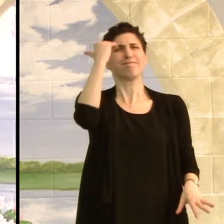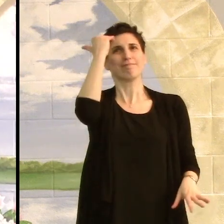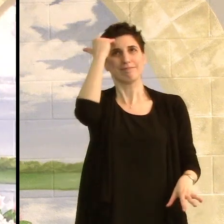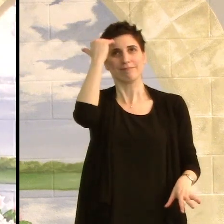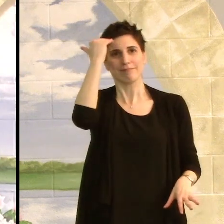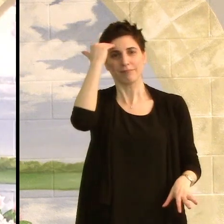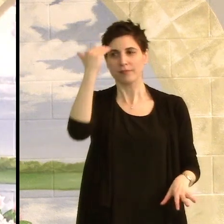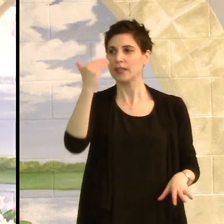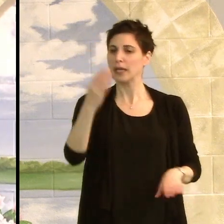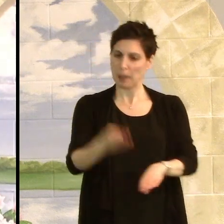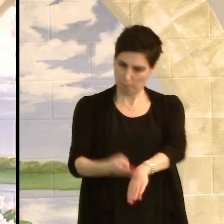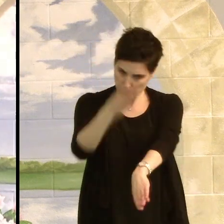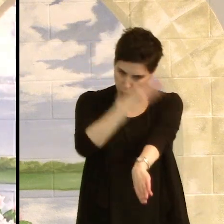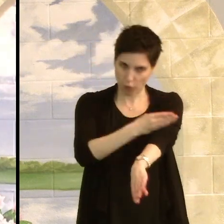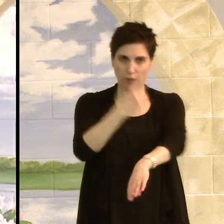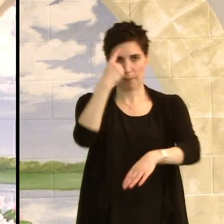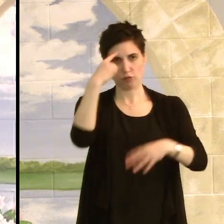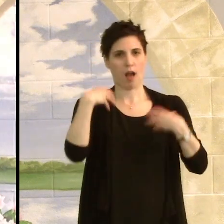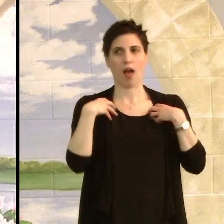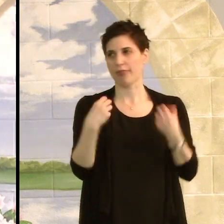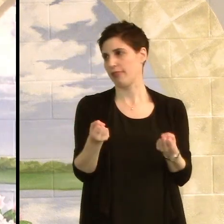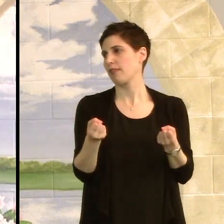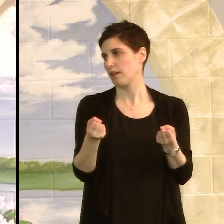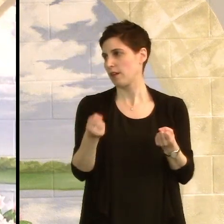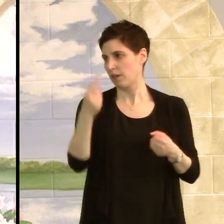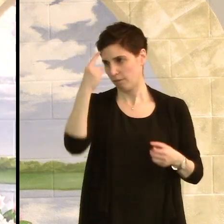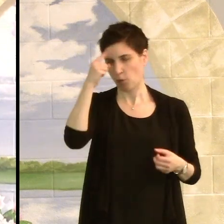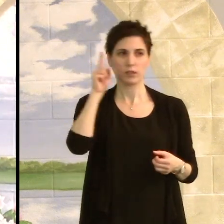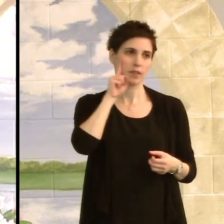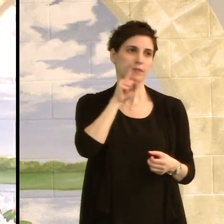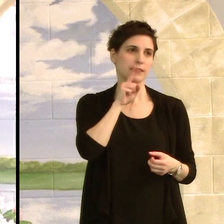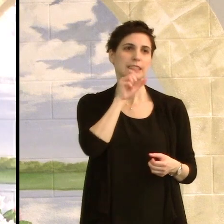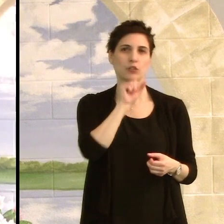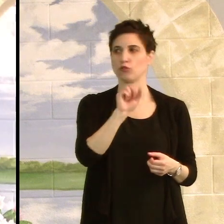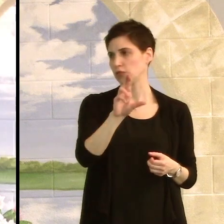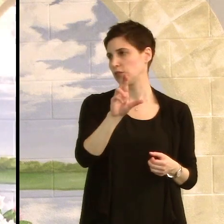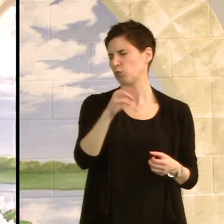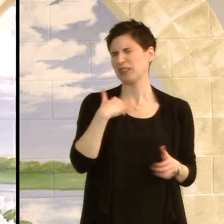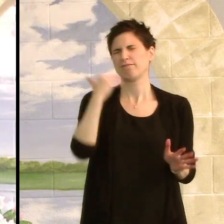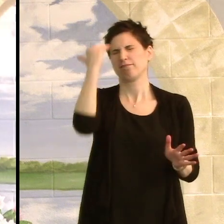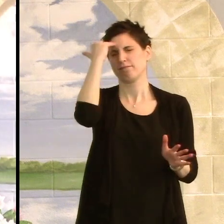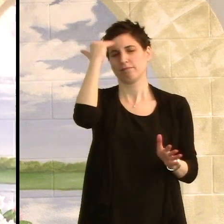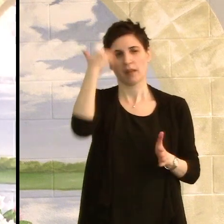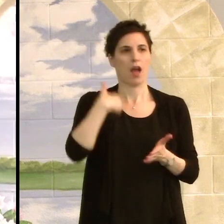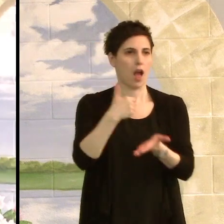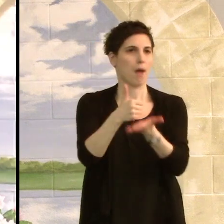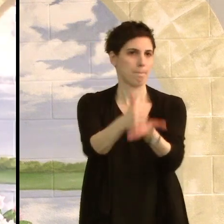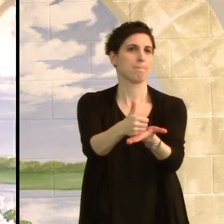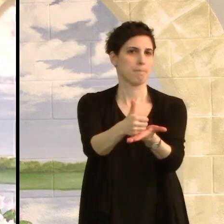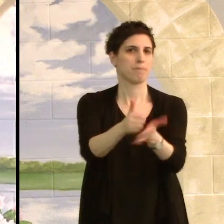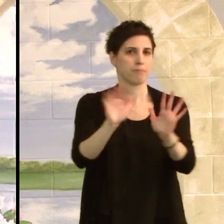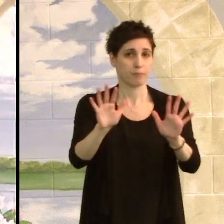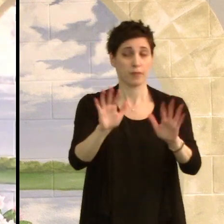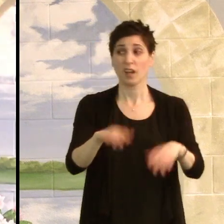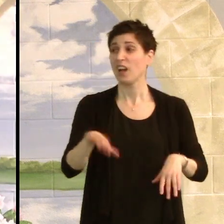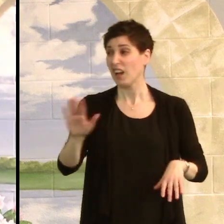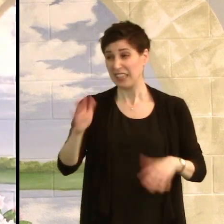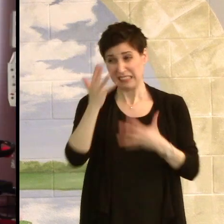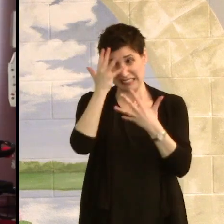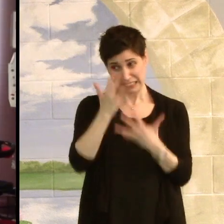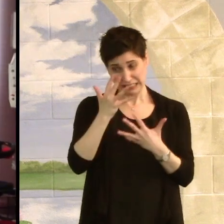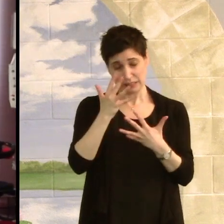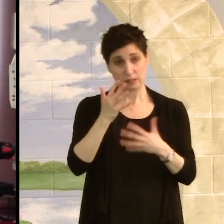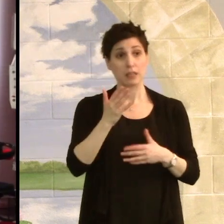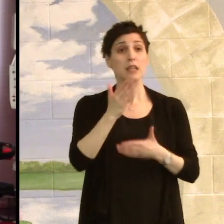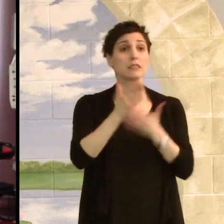health and wellness for deaf seniors. Unfortunately, deaf people who live in